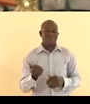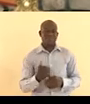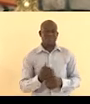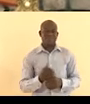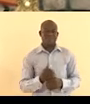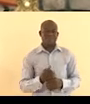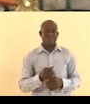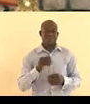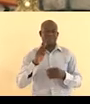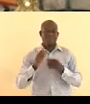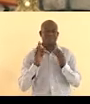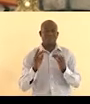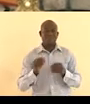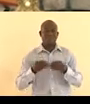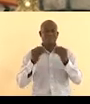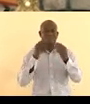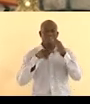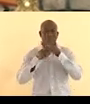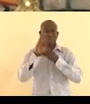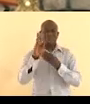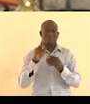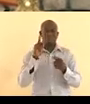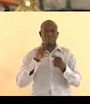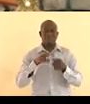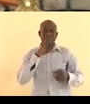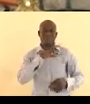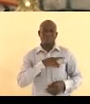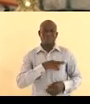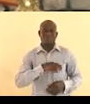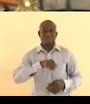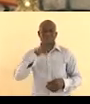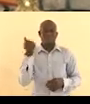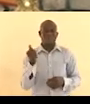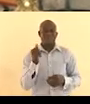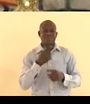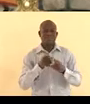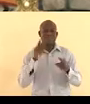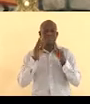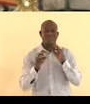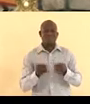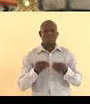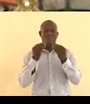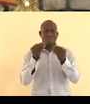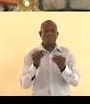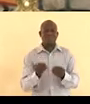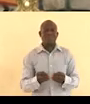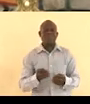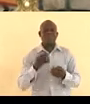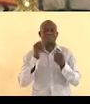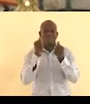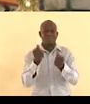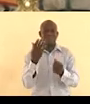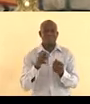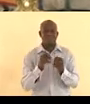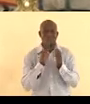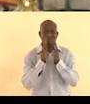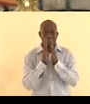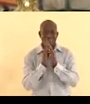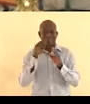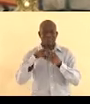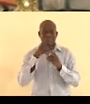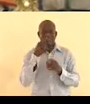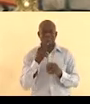others. If he gives you the gift of prophecy, it is to benefit others. But if he gives you the gift of praying in tongues, it is your